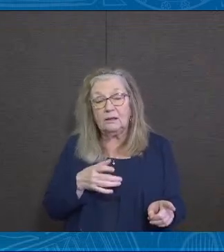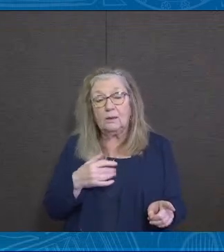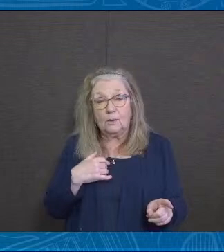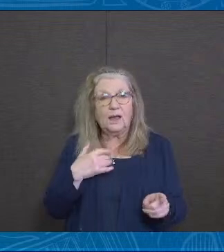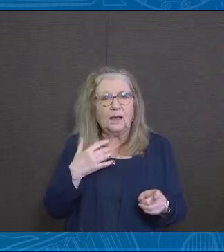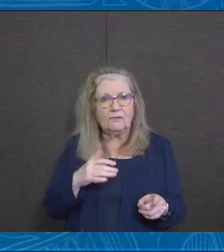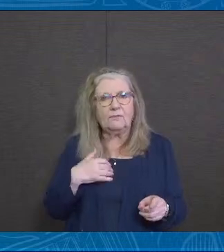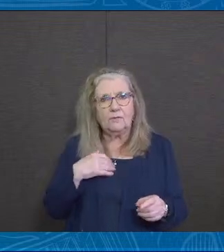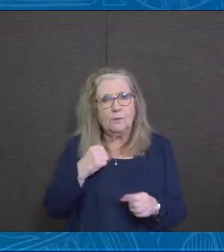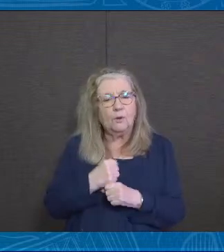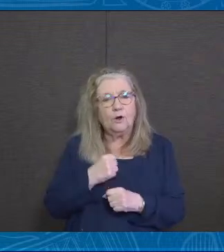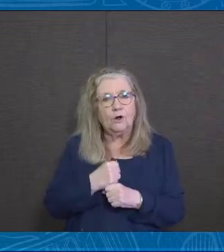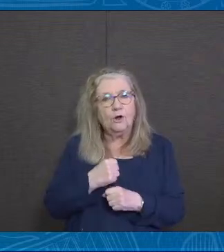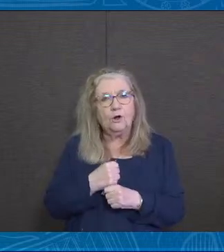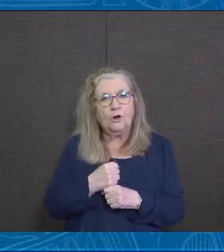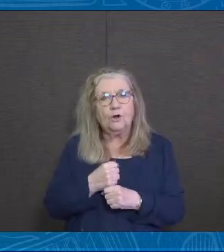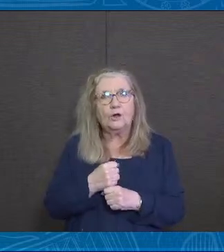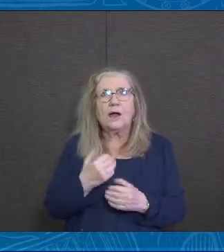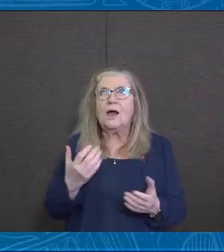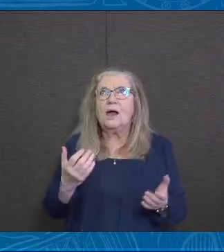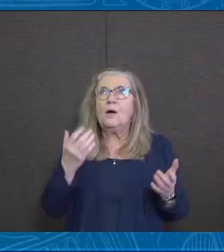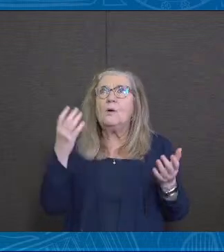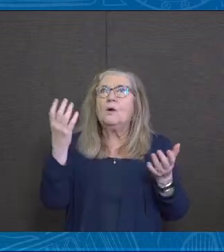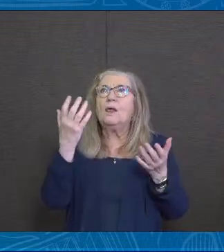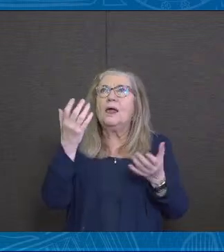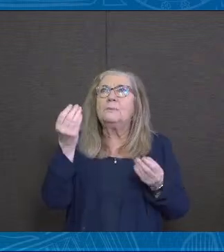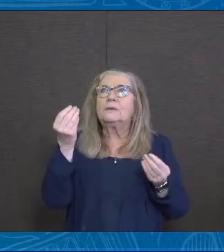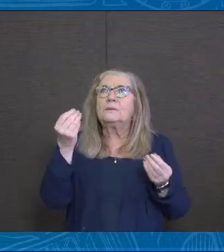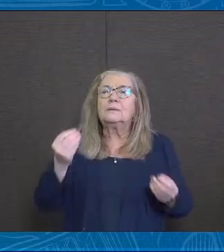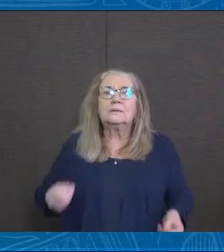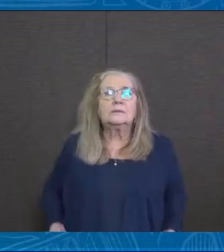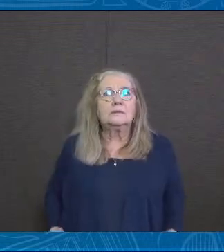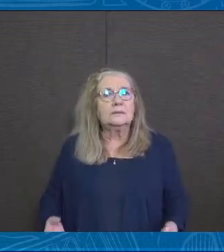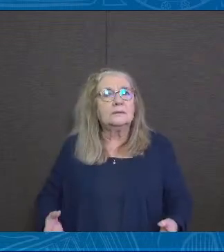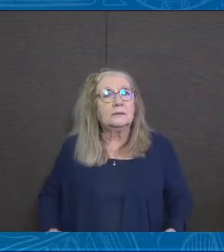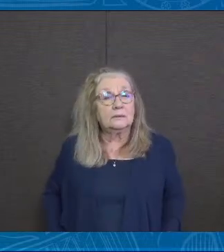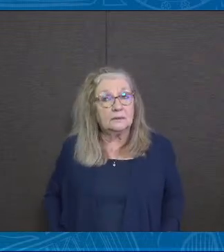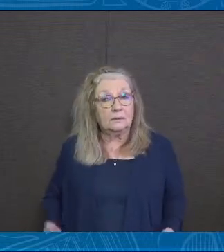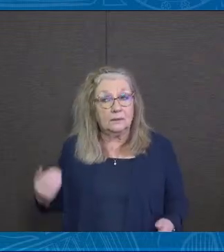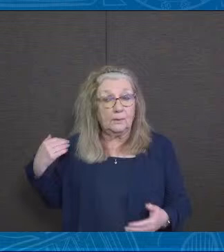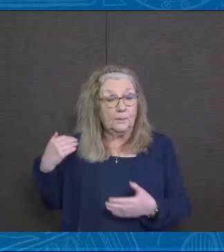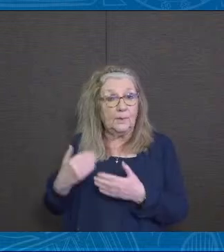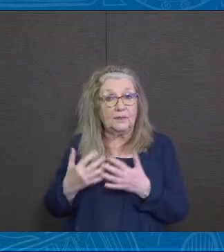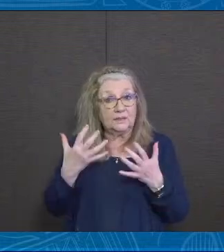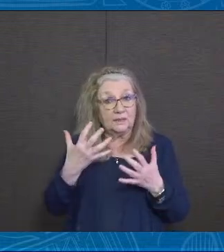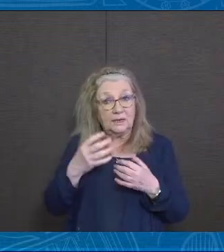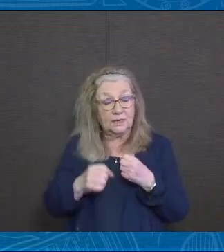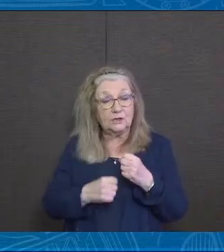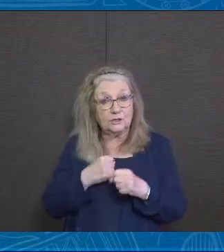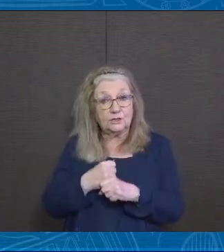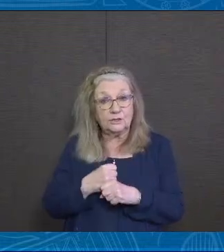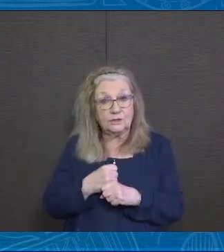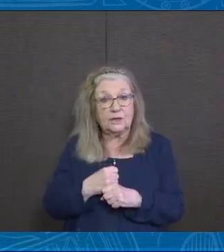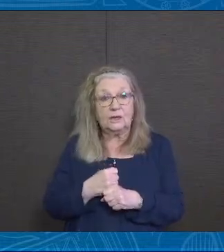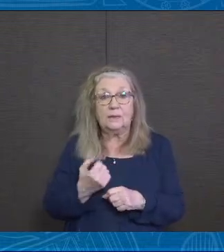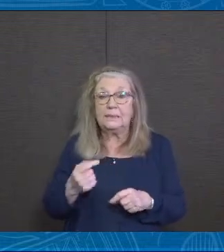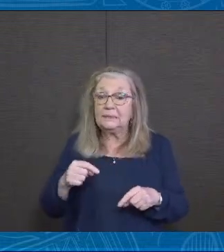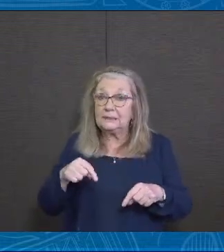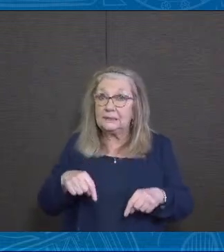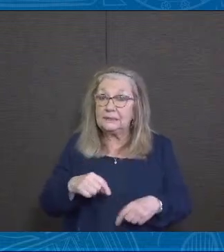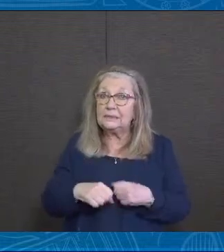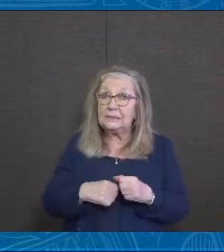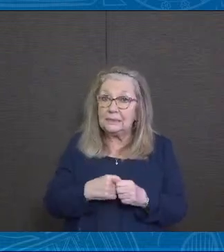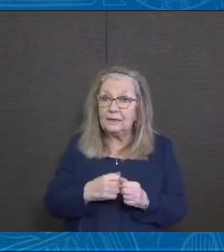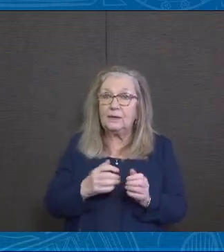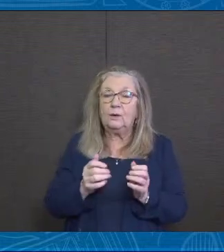climate change expenditures tagging for the last 10 years. However, it was only this year, again, together with